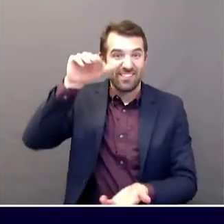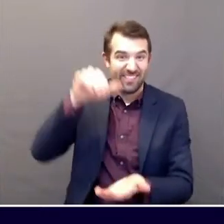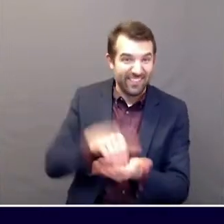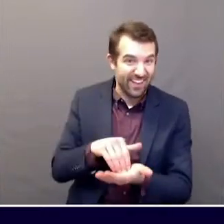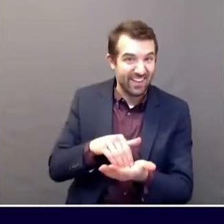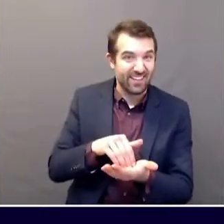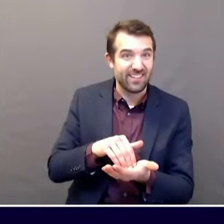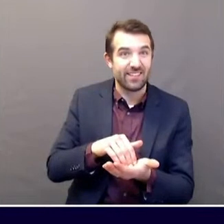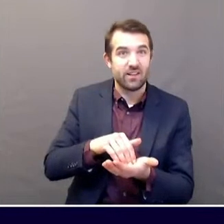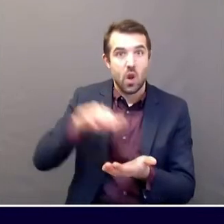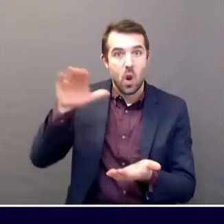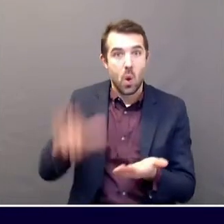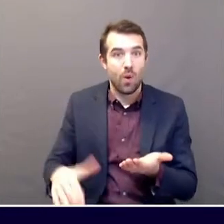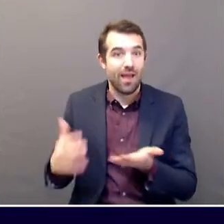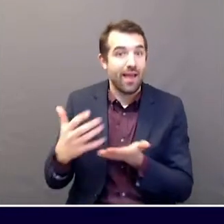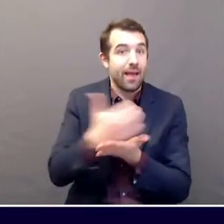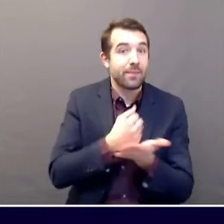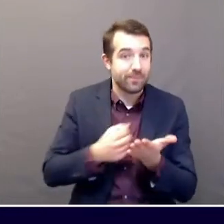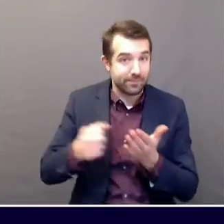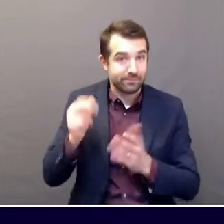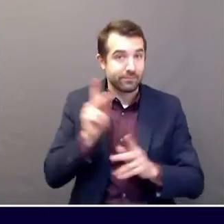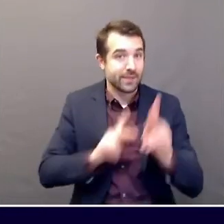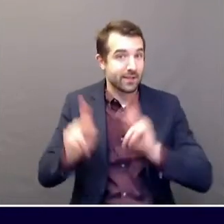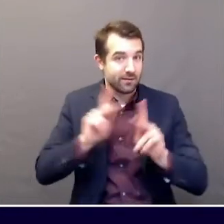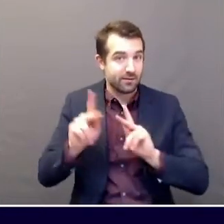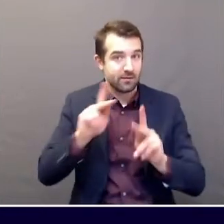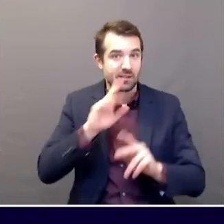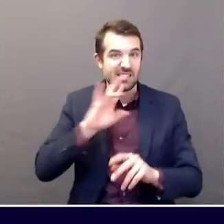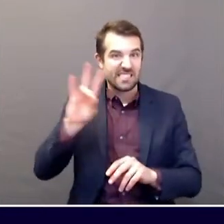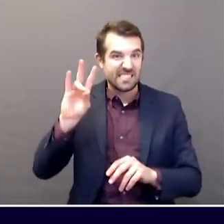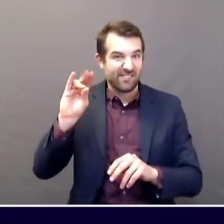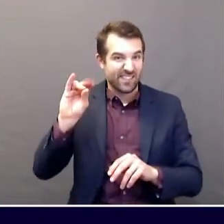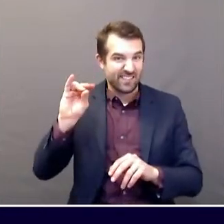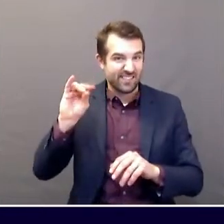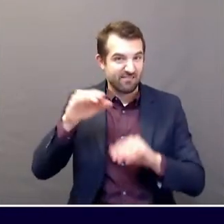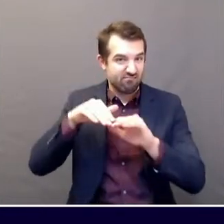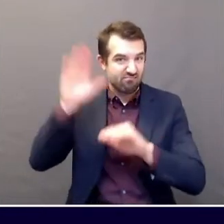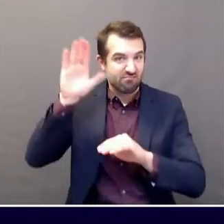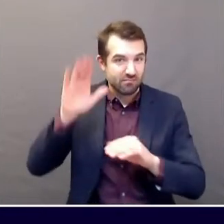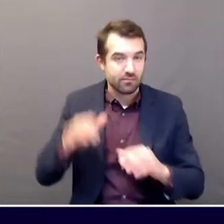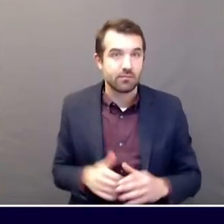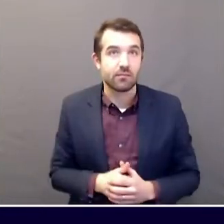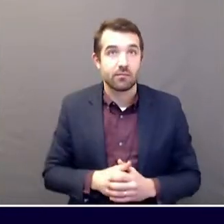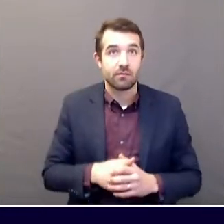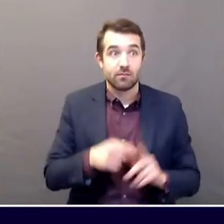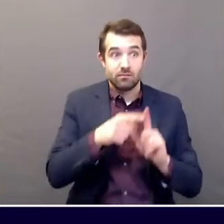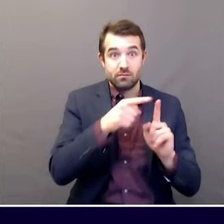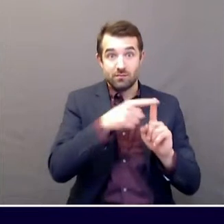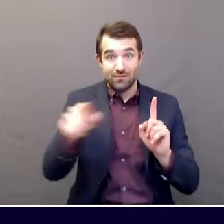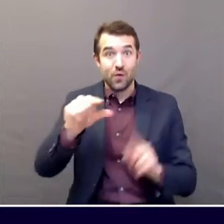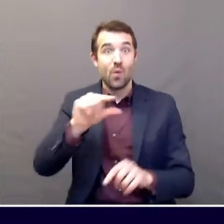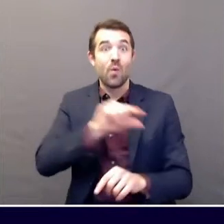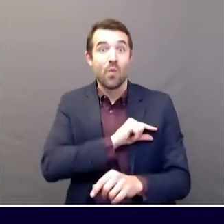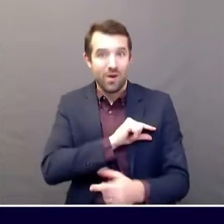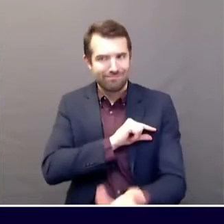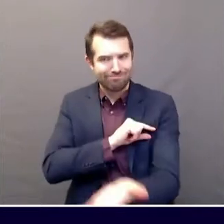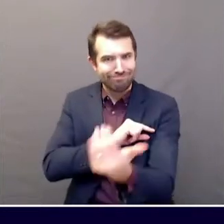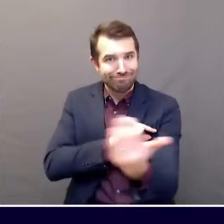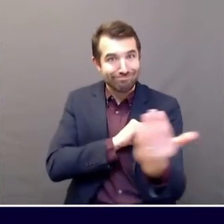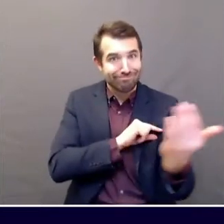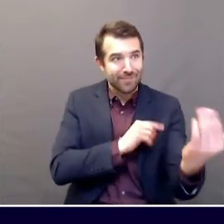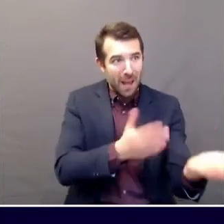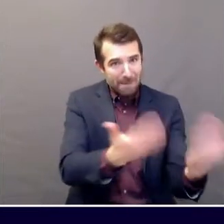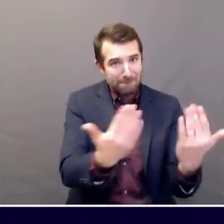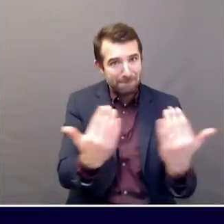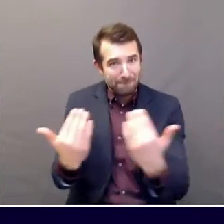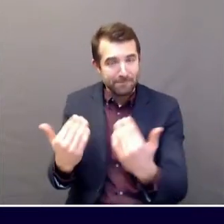eligibility as 70-year-old and older Mainers for vaccines. Second, sending vaccines to some of our federally